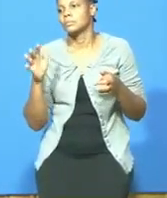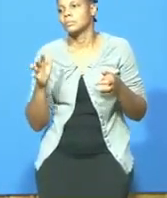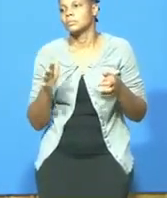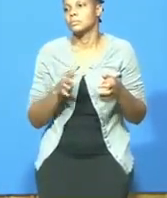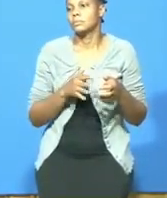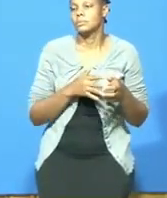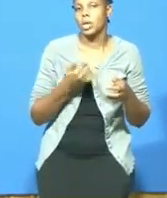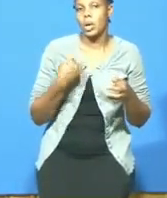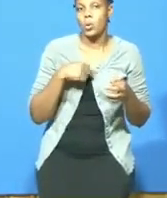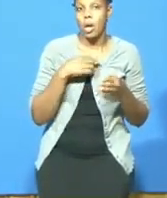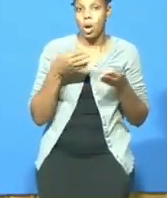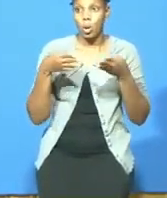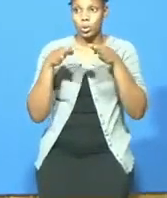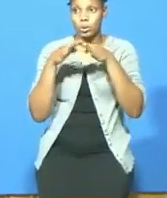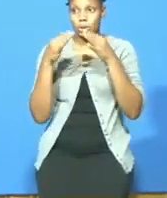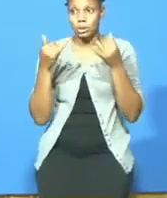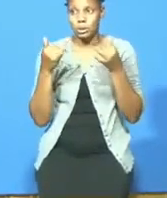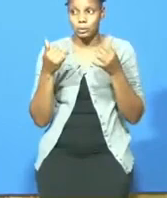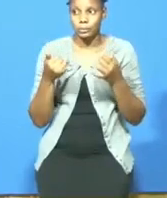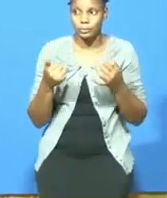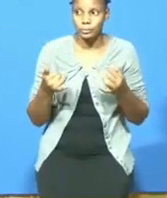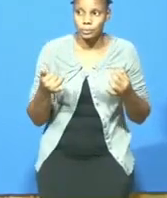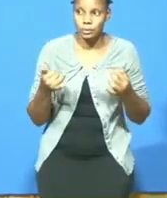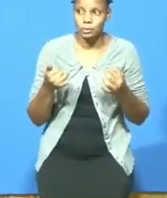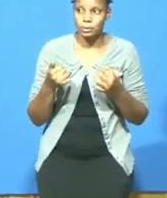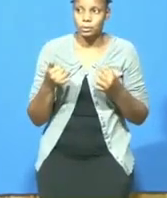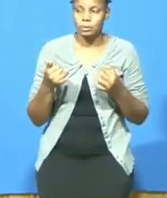We are closing now.